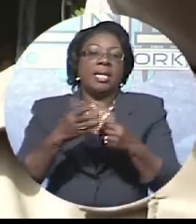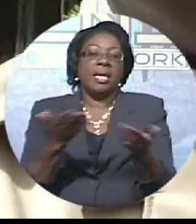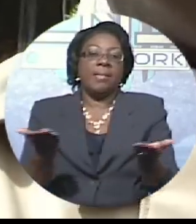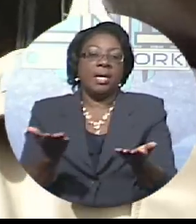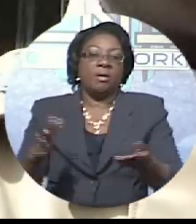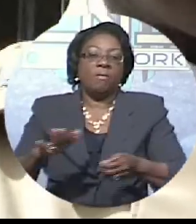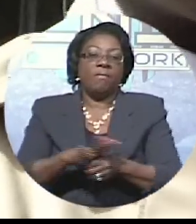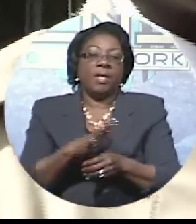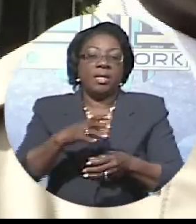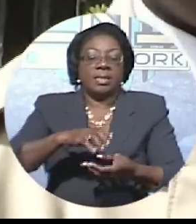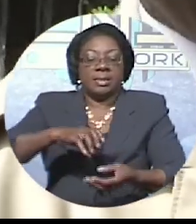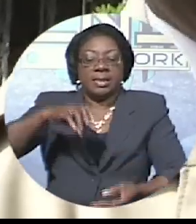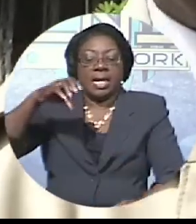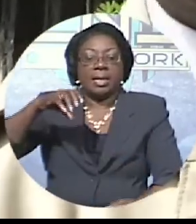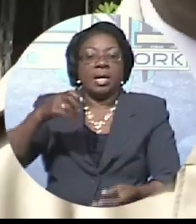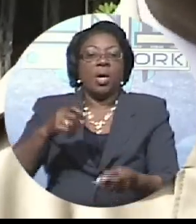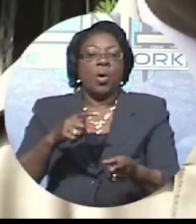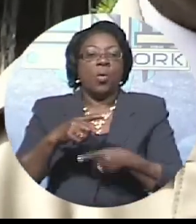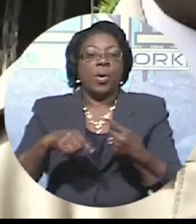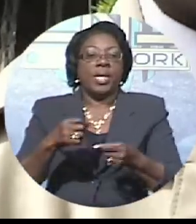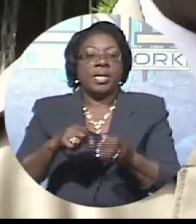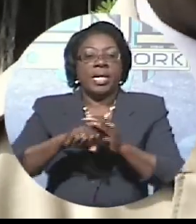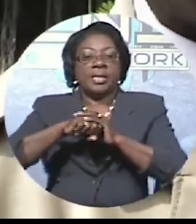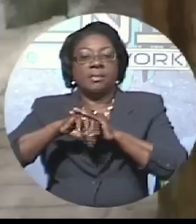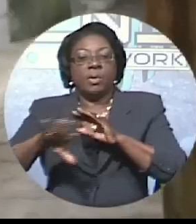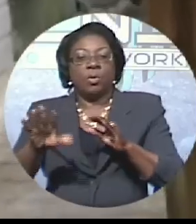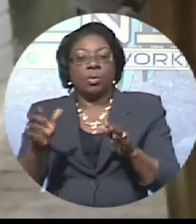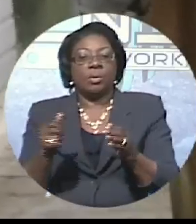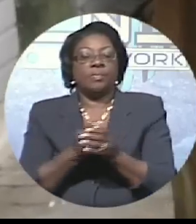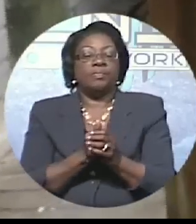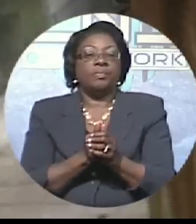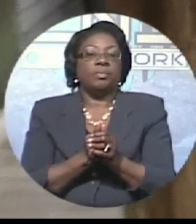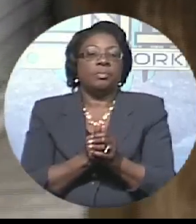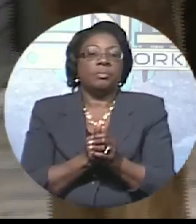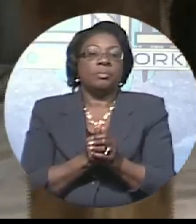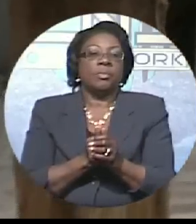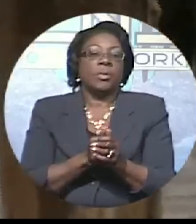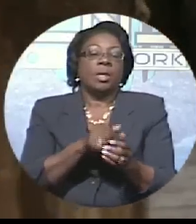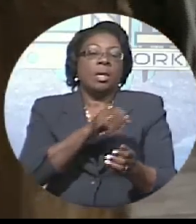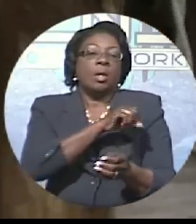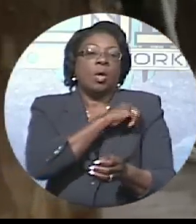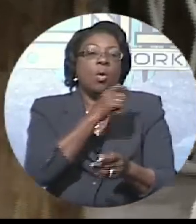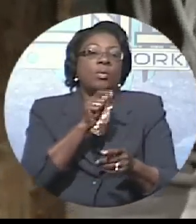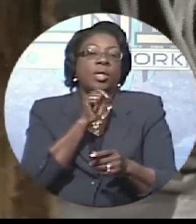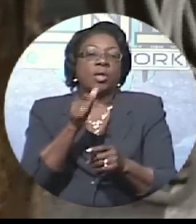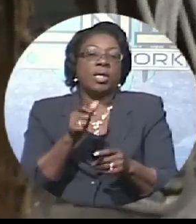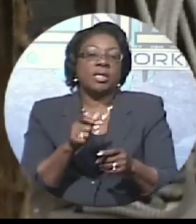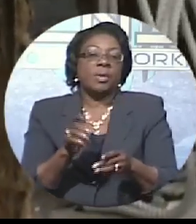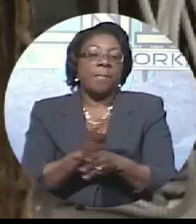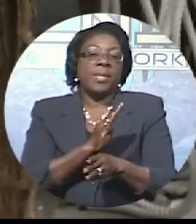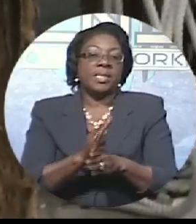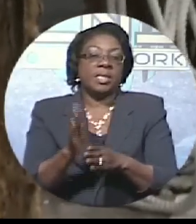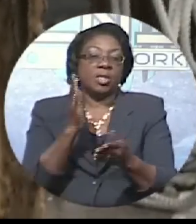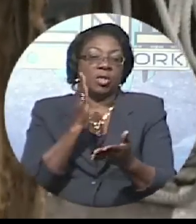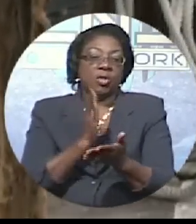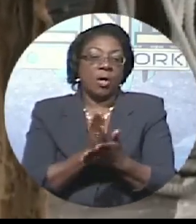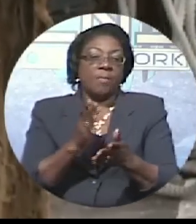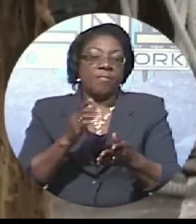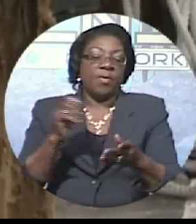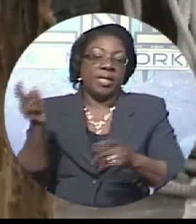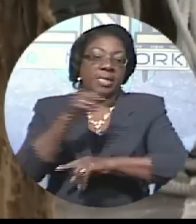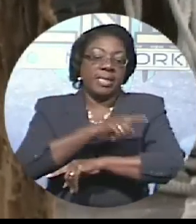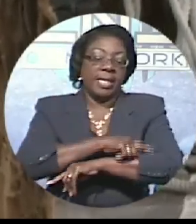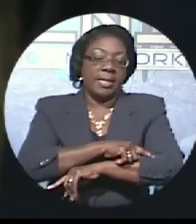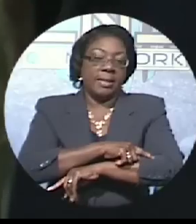time to fill this tank when this unfortunate incident occurred. Cove did not expect business to be impacted for the remainder of the